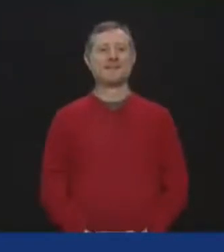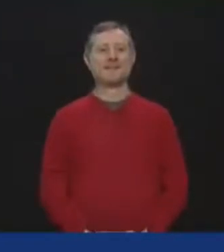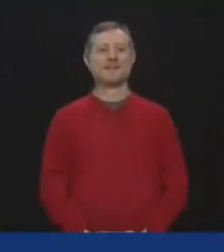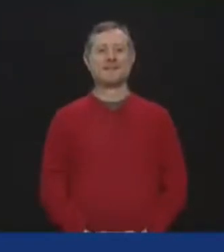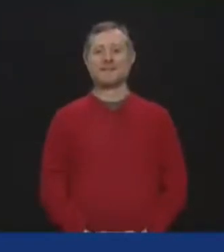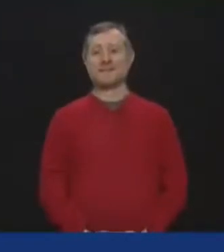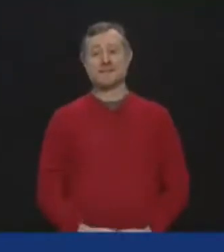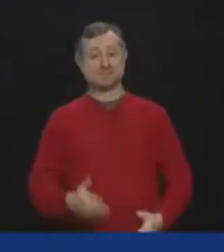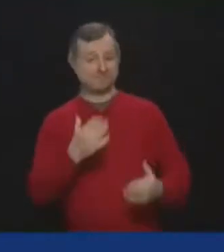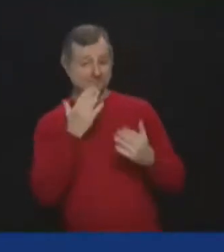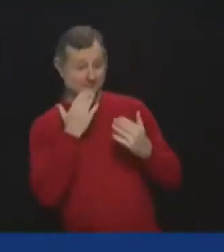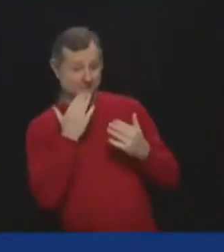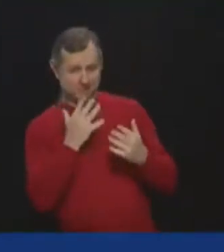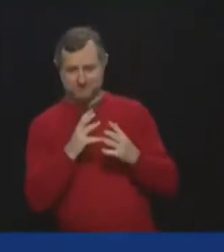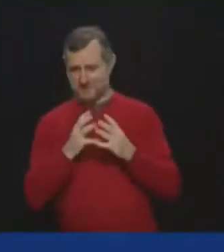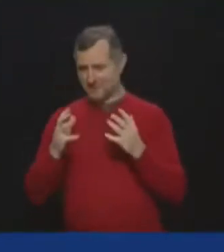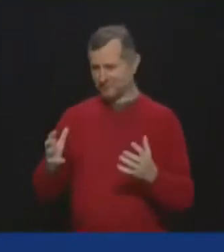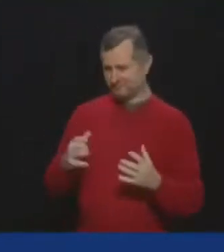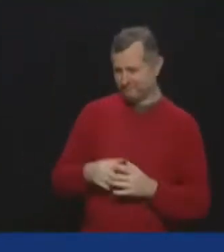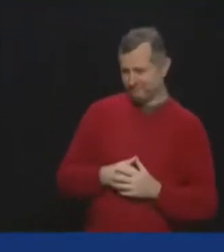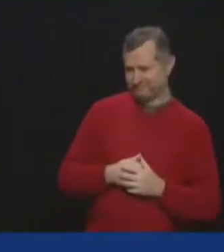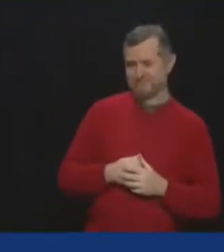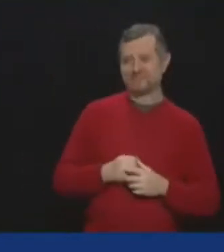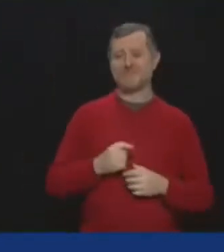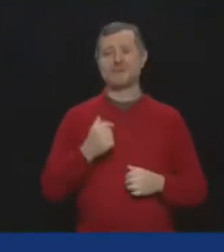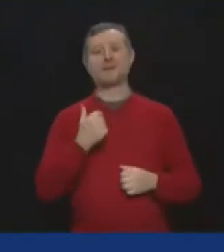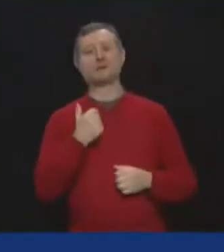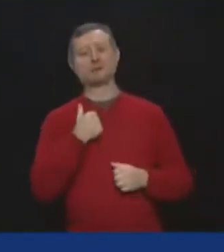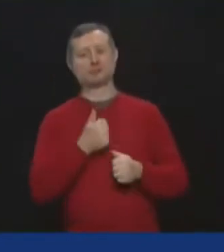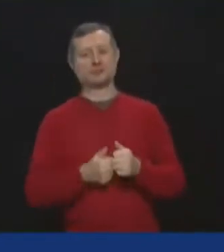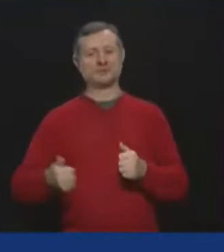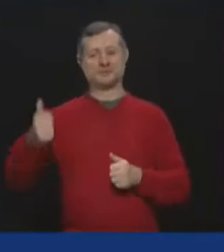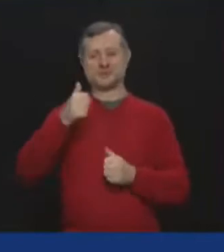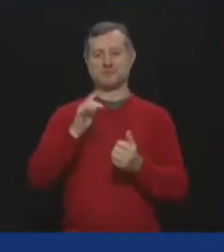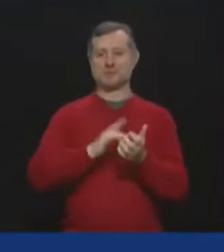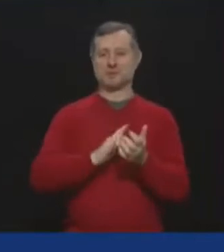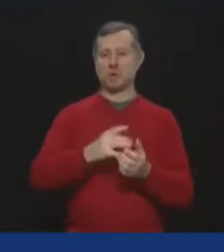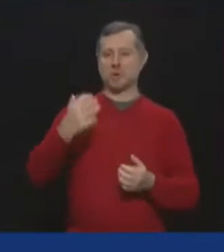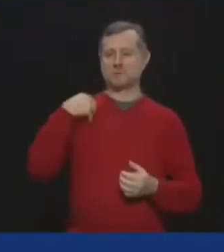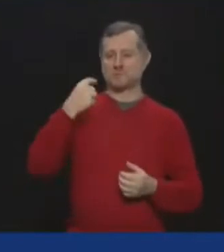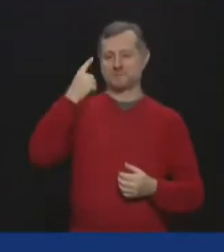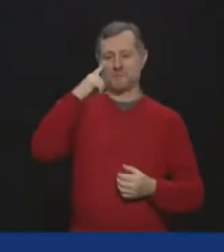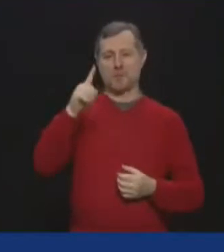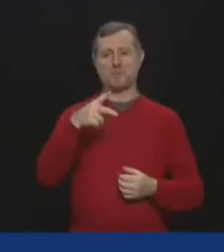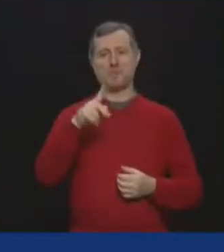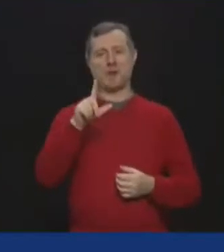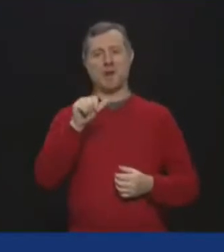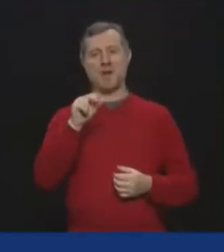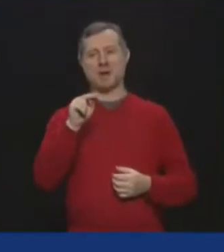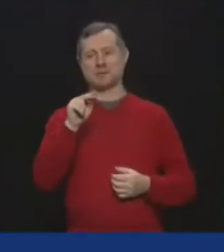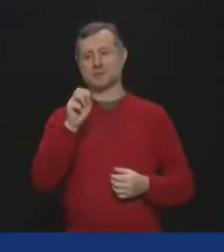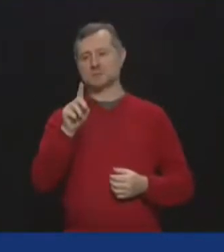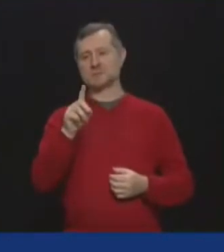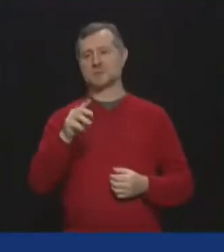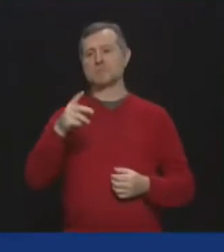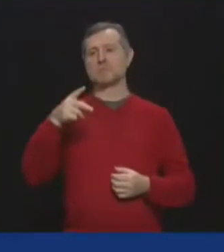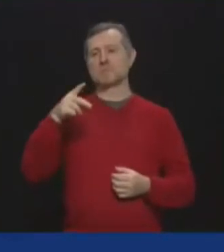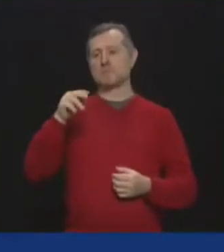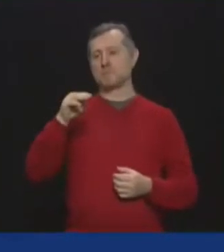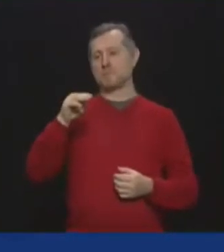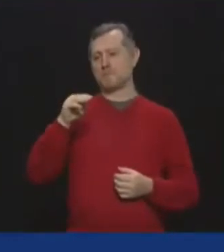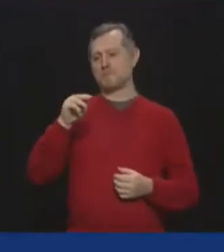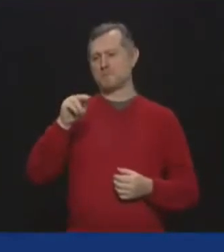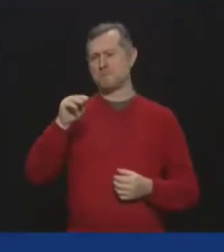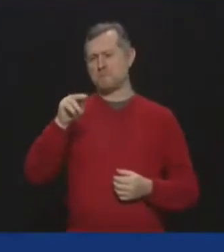Thank you so much, Robin. As the Chief Medical Officer of Planned Parenthood Hudson-Peconic, I get up each and every day, along